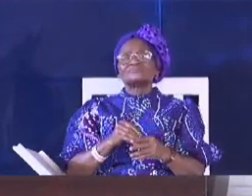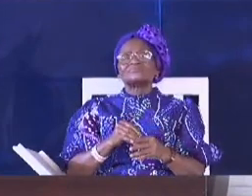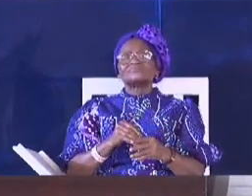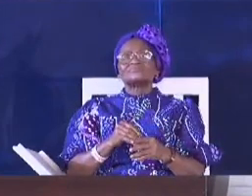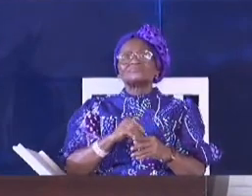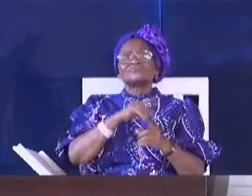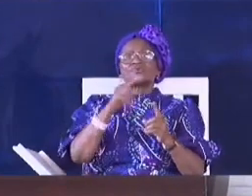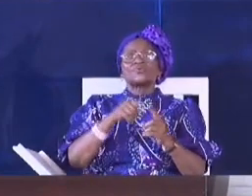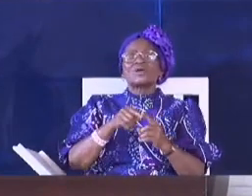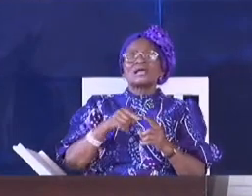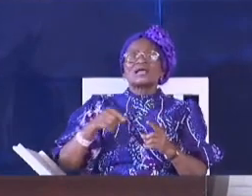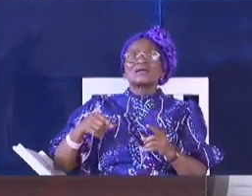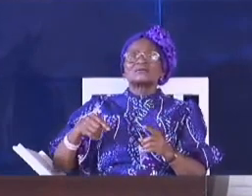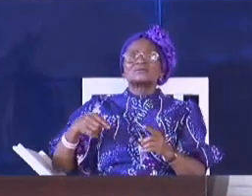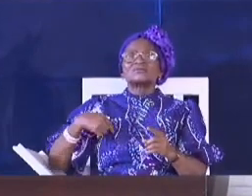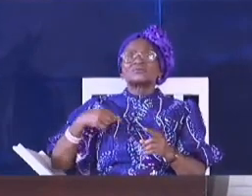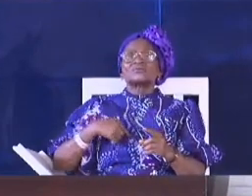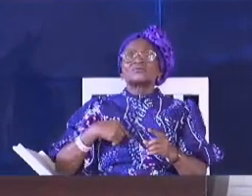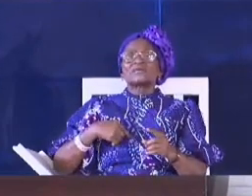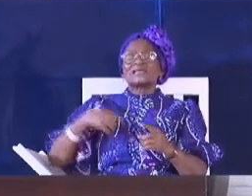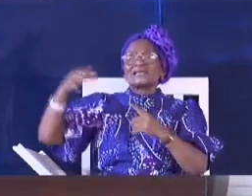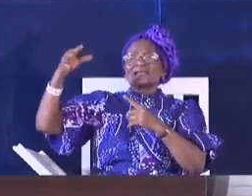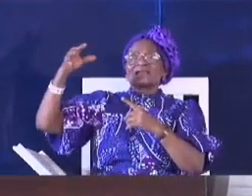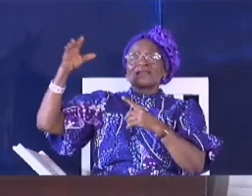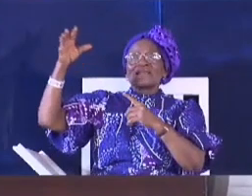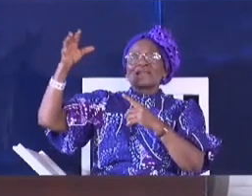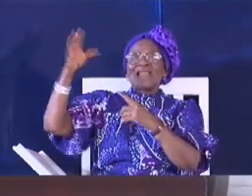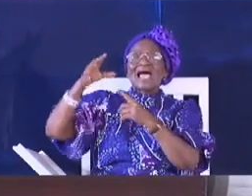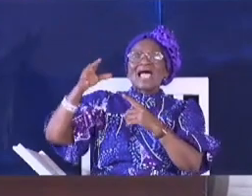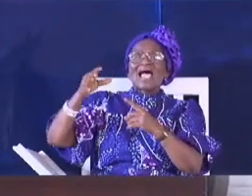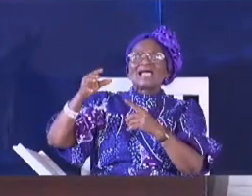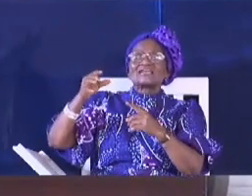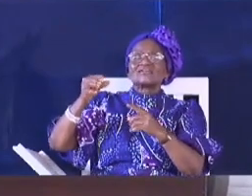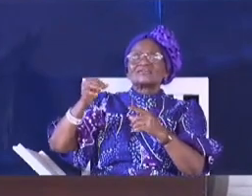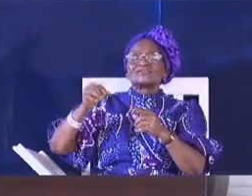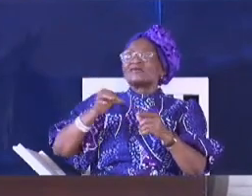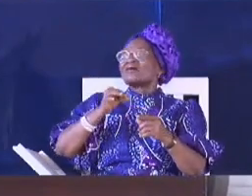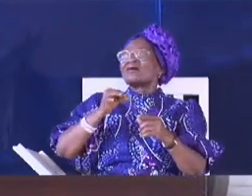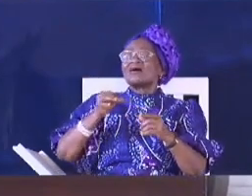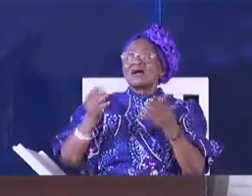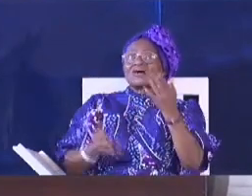And when we light a fire in the farm,